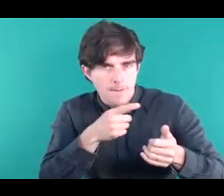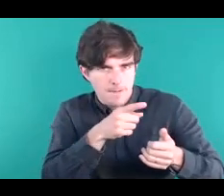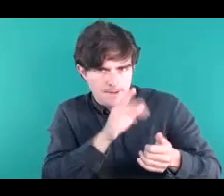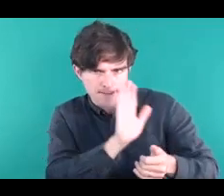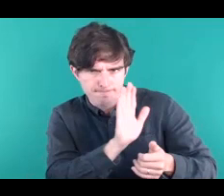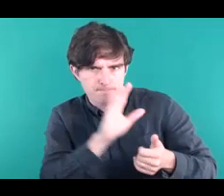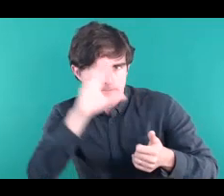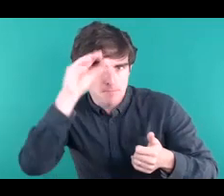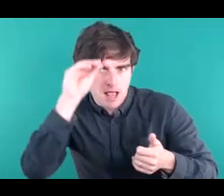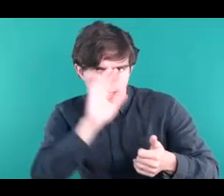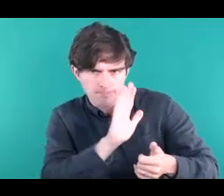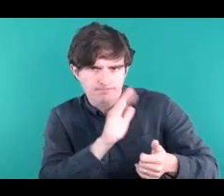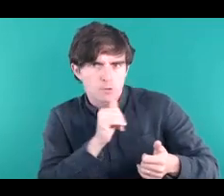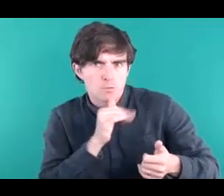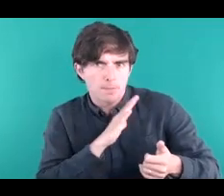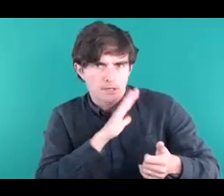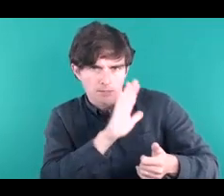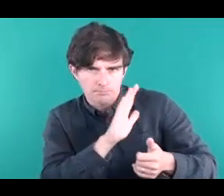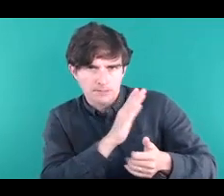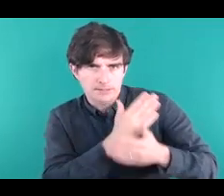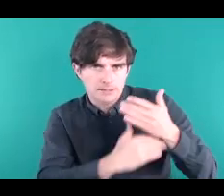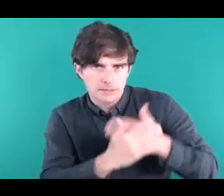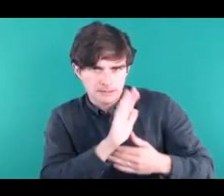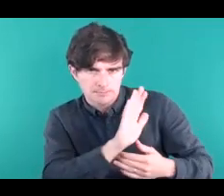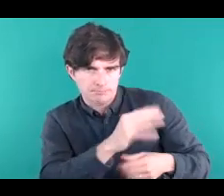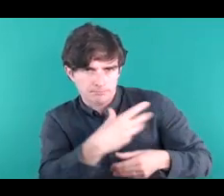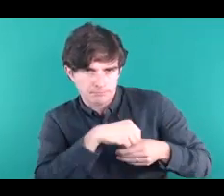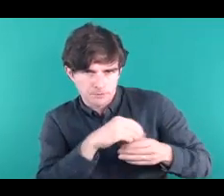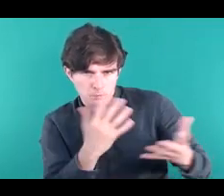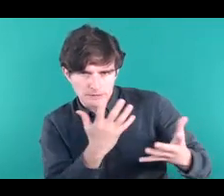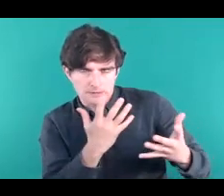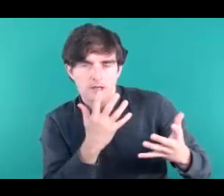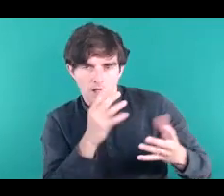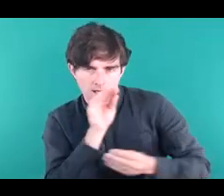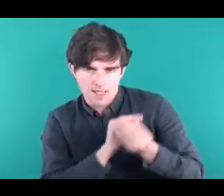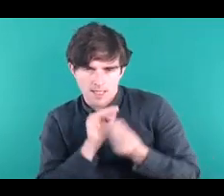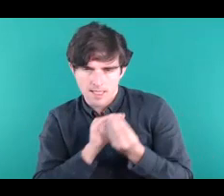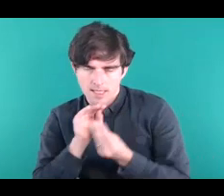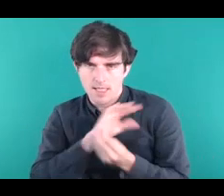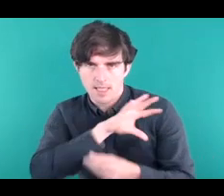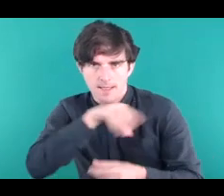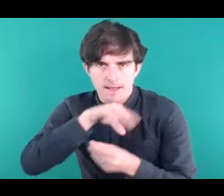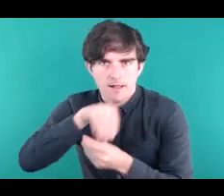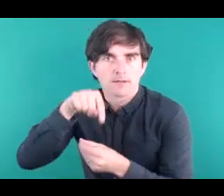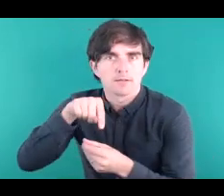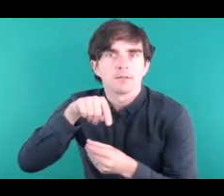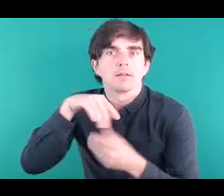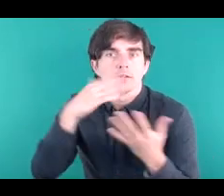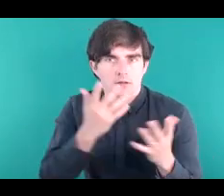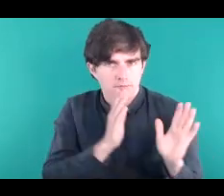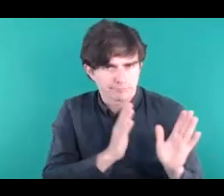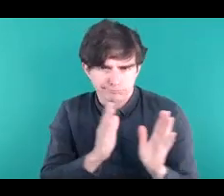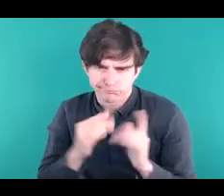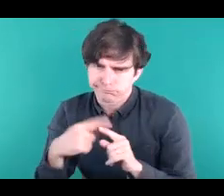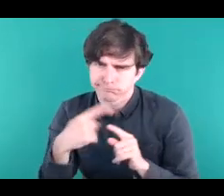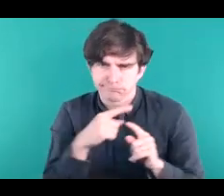There's also country-specific support. So I think it was Fatma earlier on mentioned Sierra Leone,